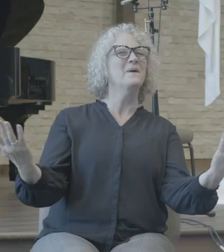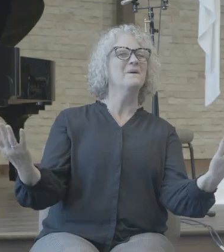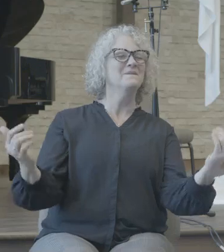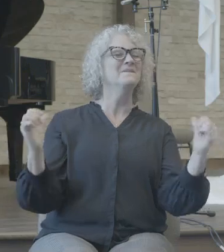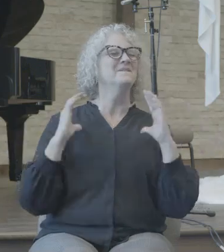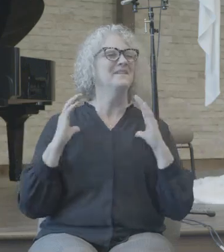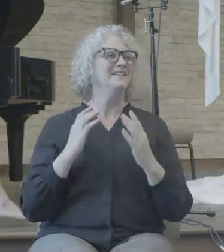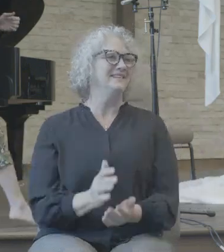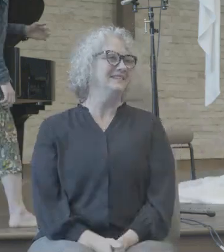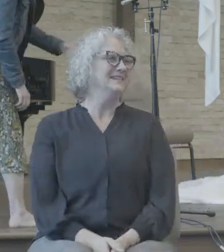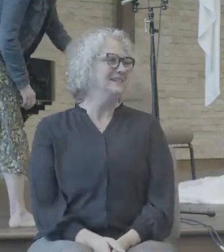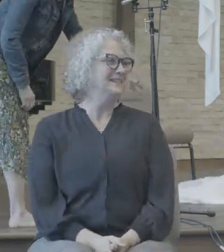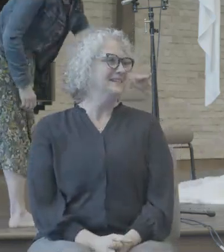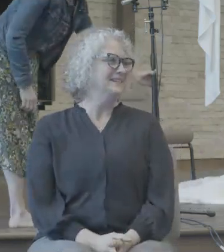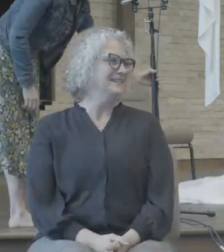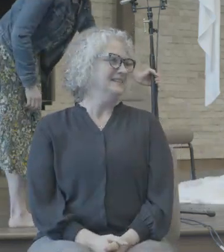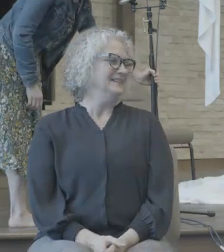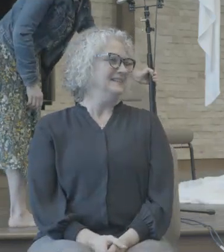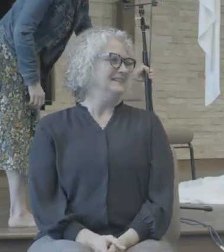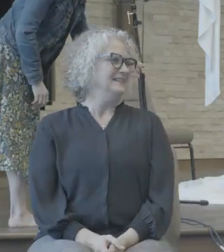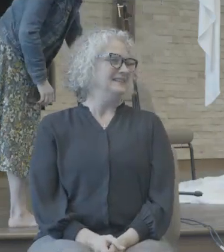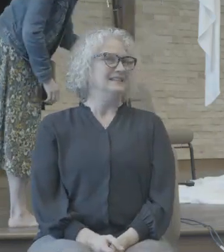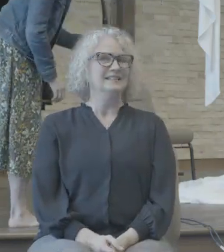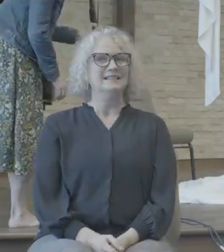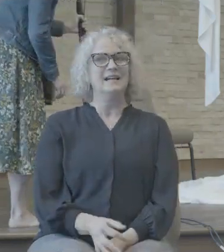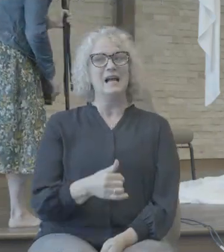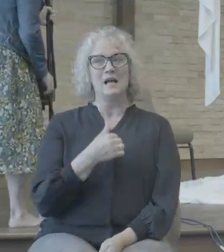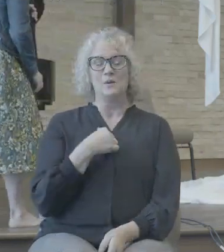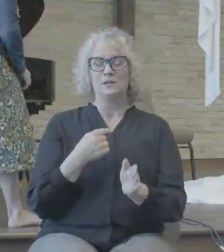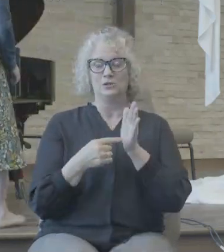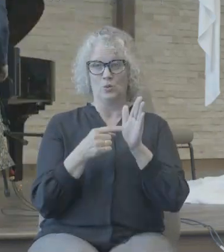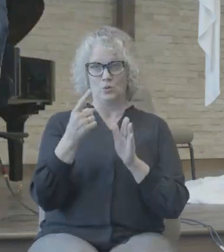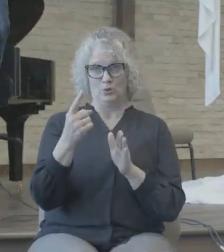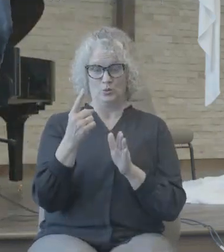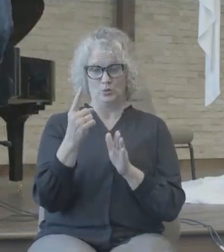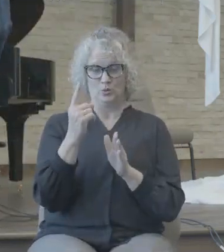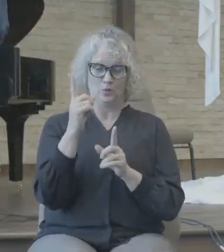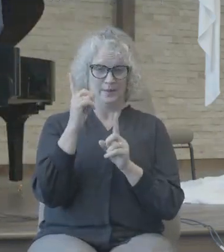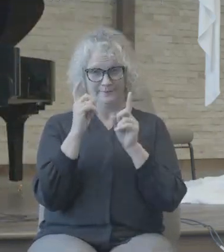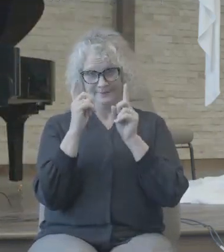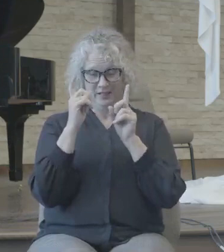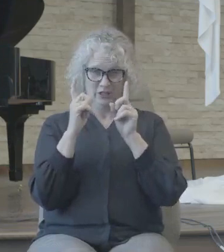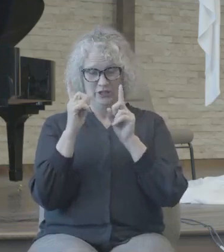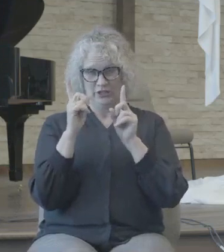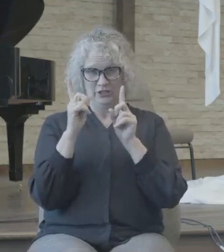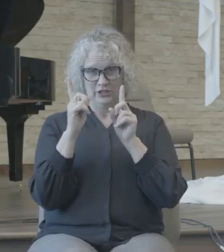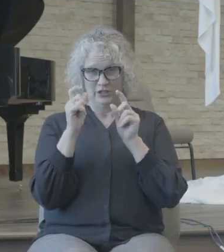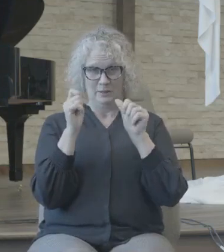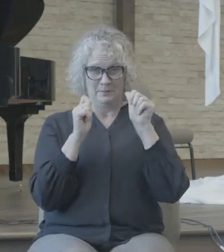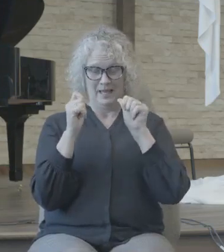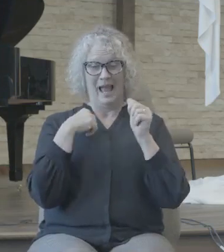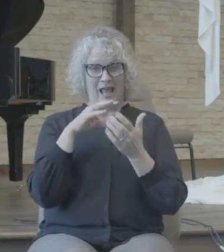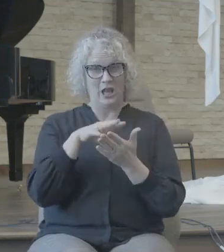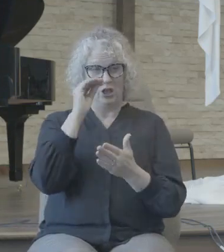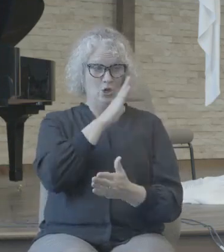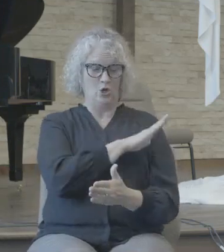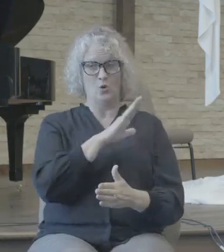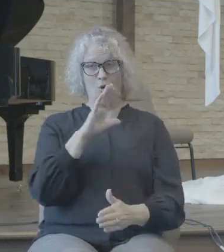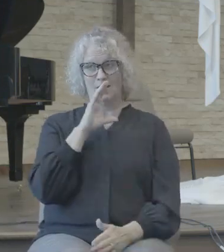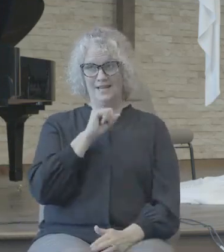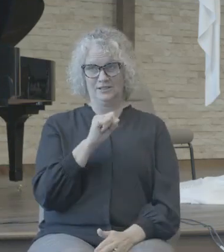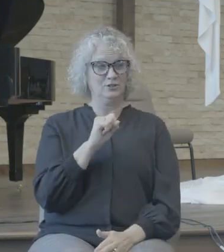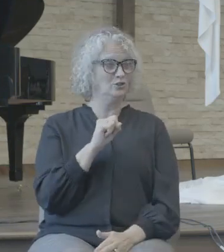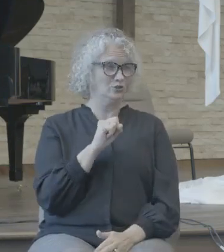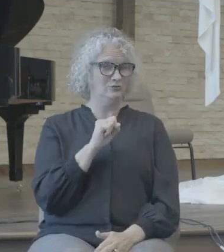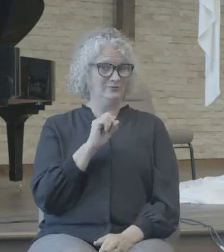I want to show you a finger play that I learned when I was your age. And